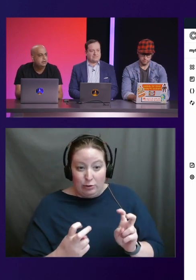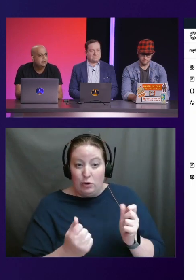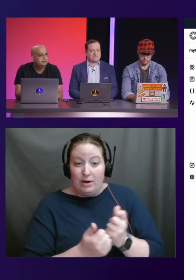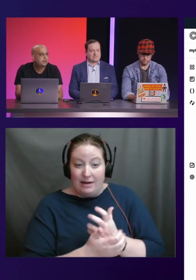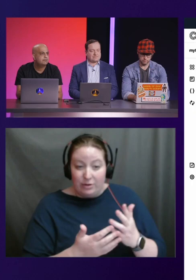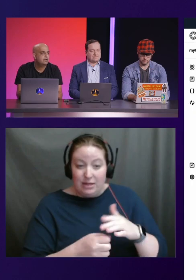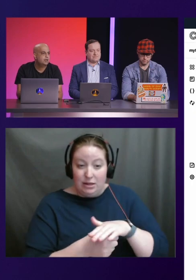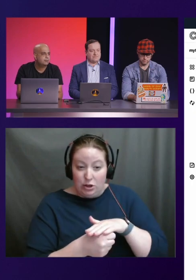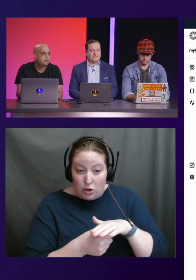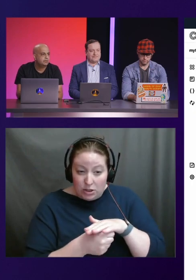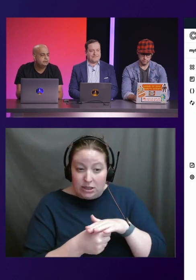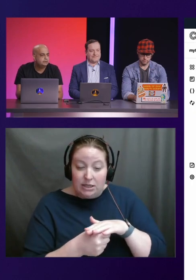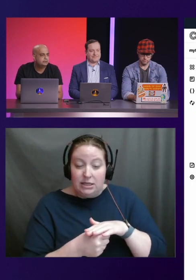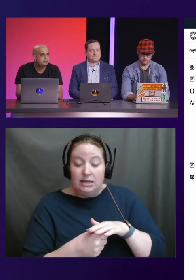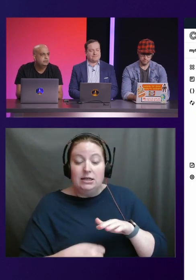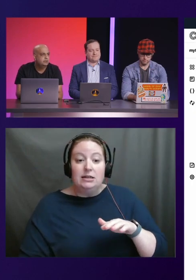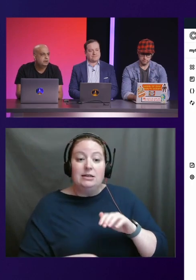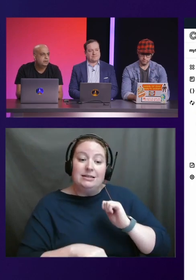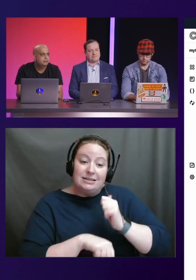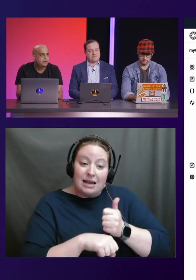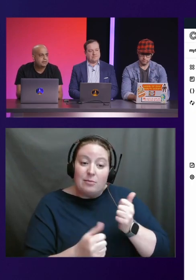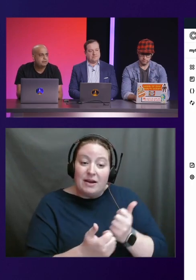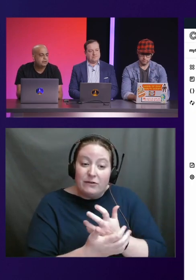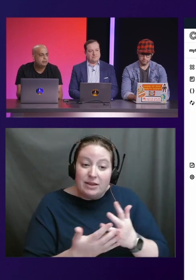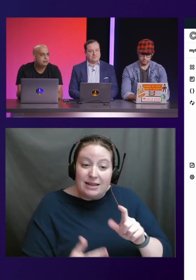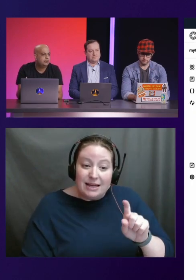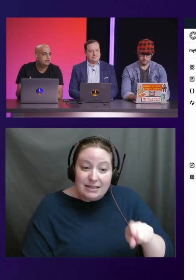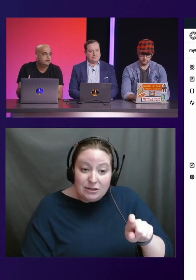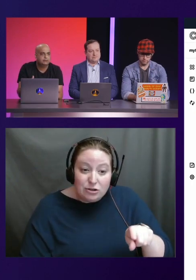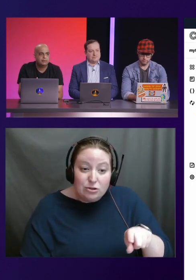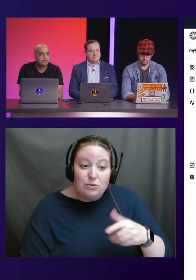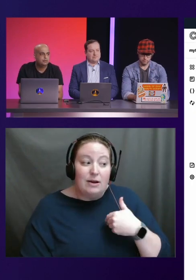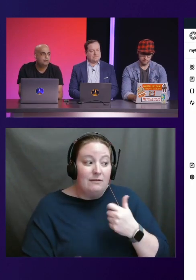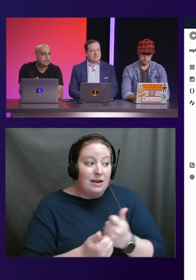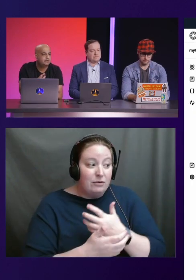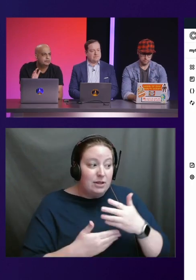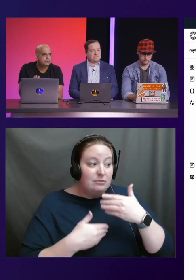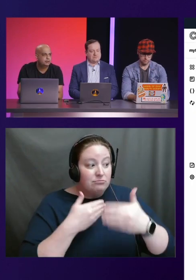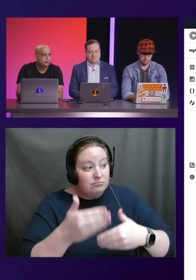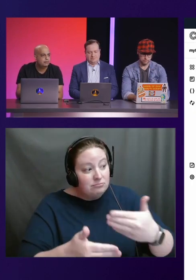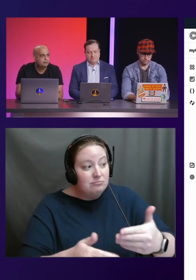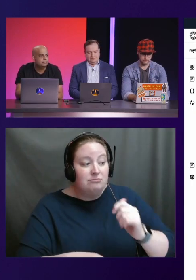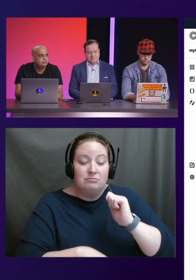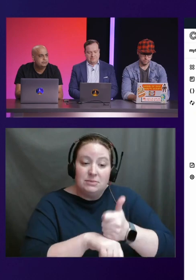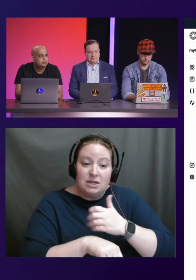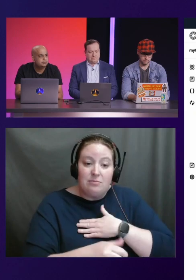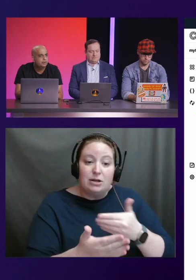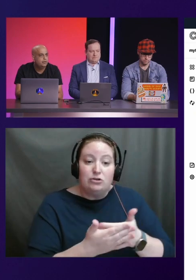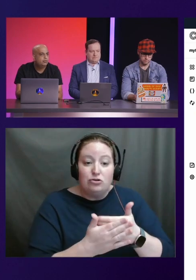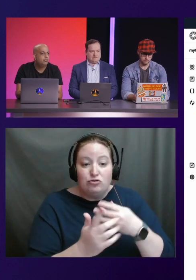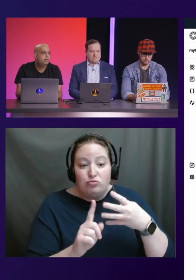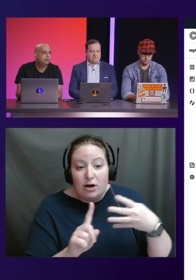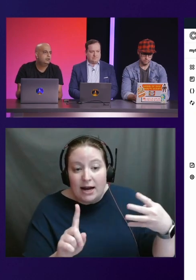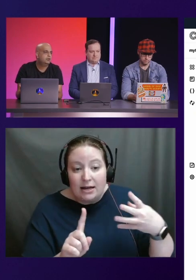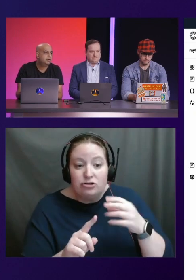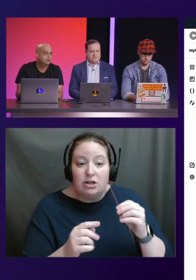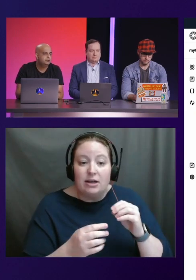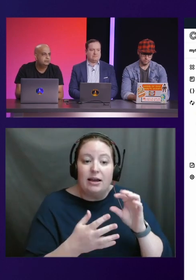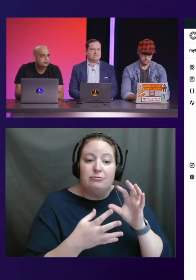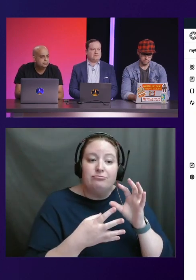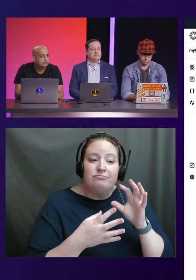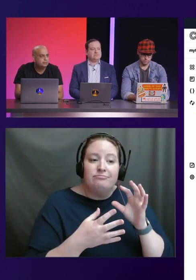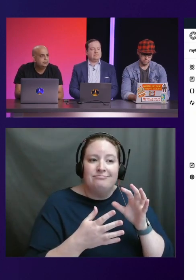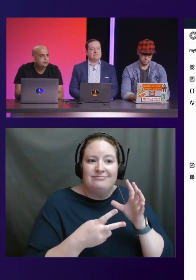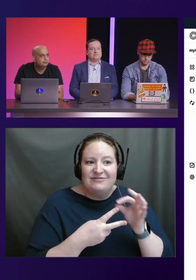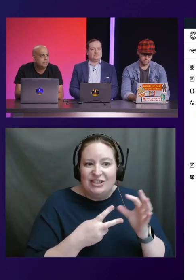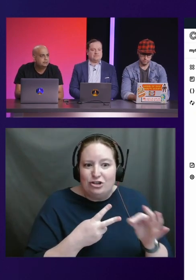it, set everything up that I need to, get everything going and create my new branch and work through the features. Or I can